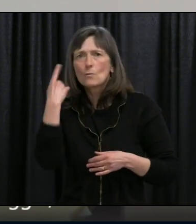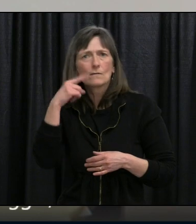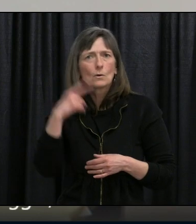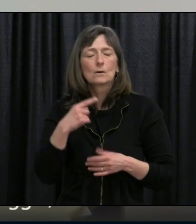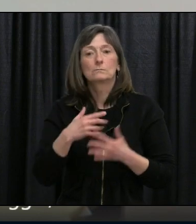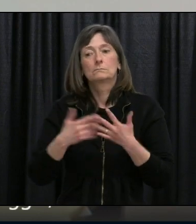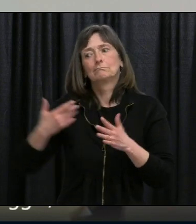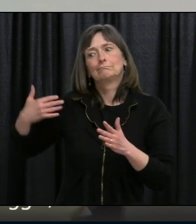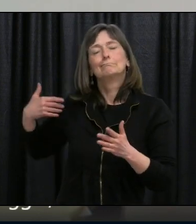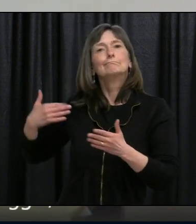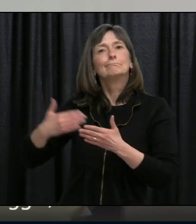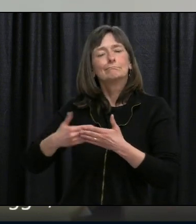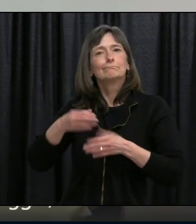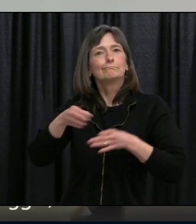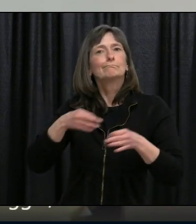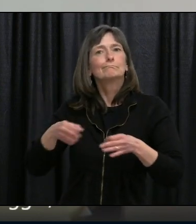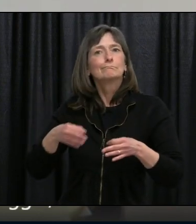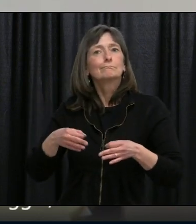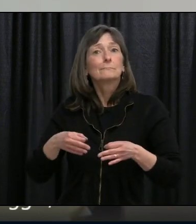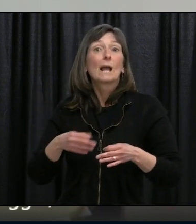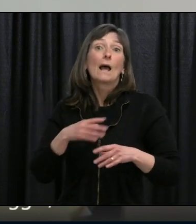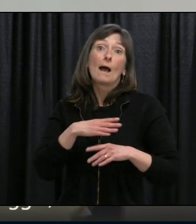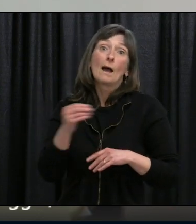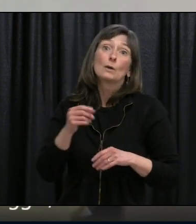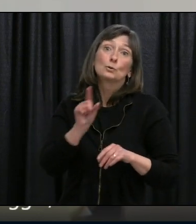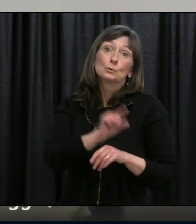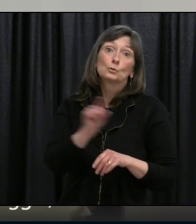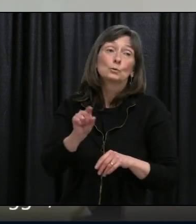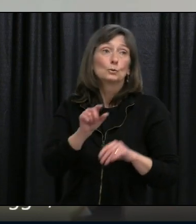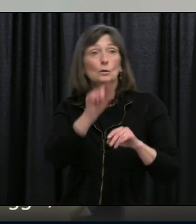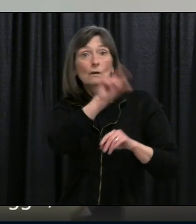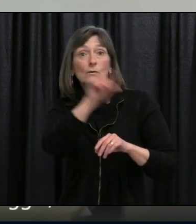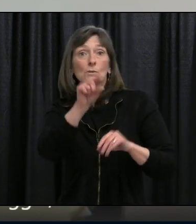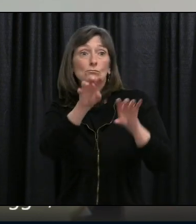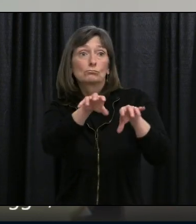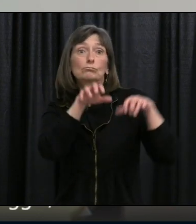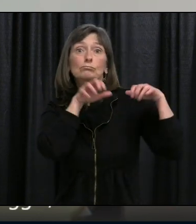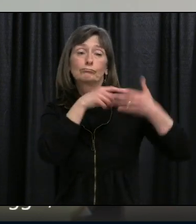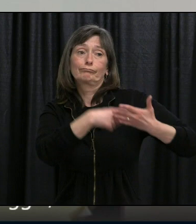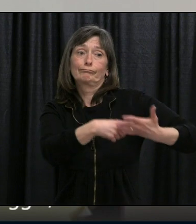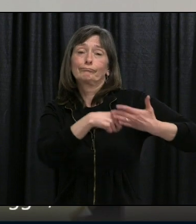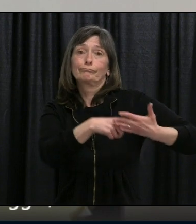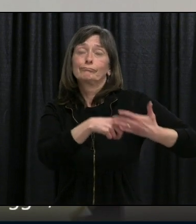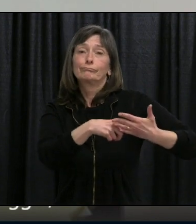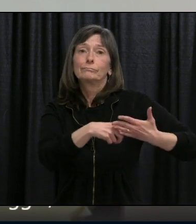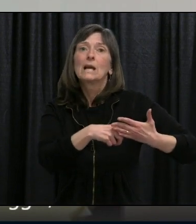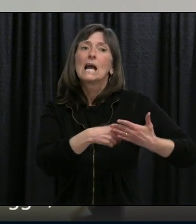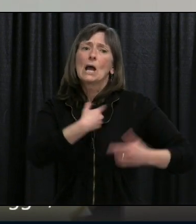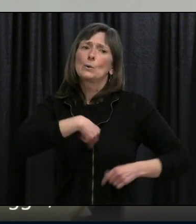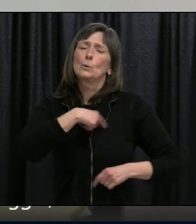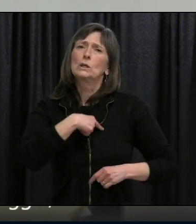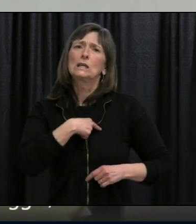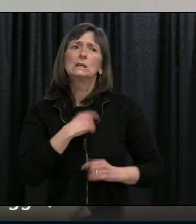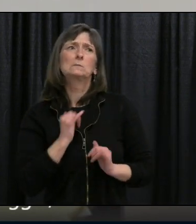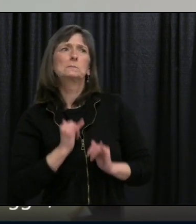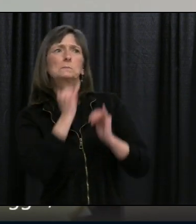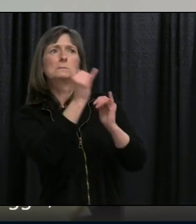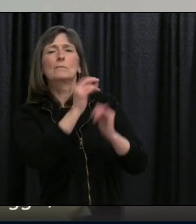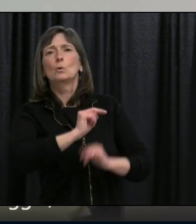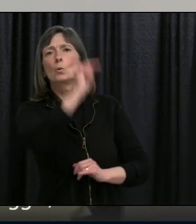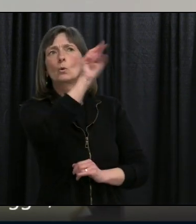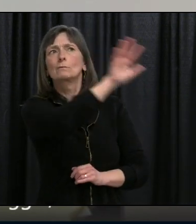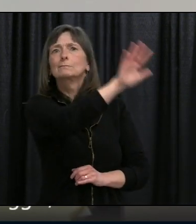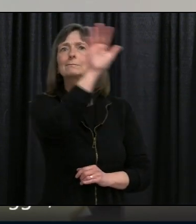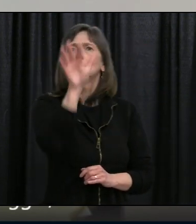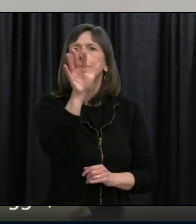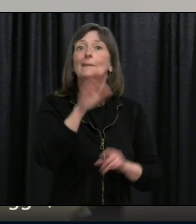preceding weeks, and indeed a really good debate in the House of Assembly. And we find ourselves aligned with the territories and at least two of our local